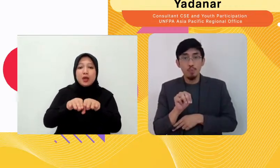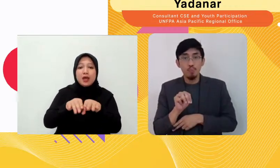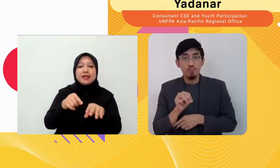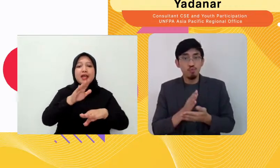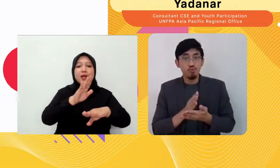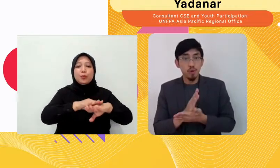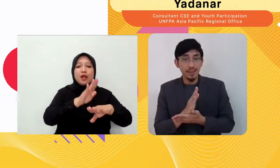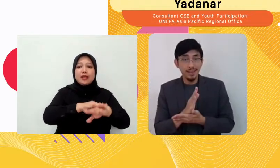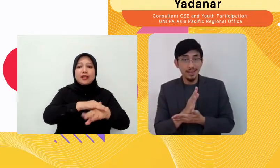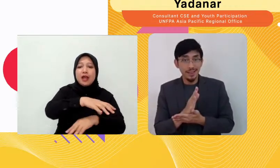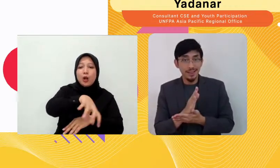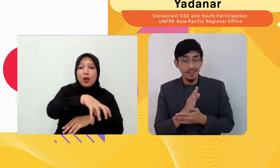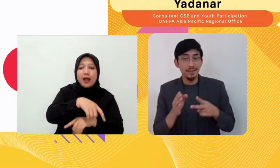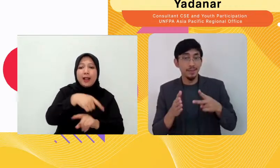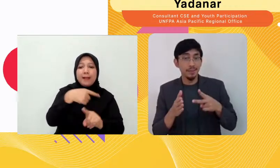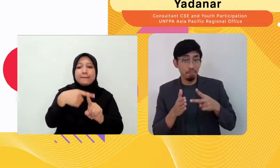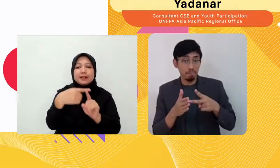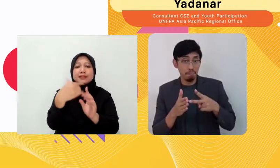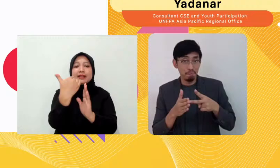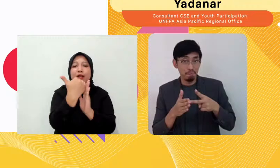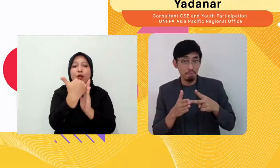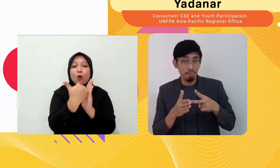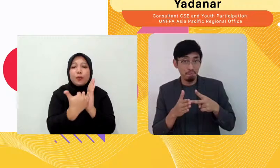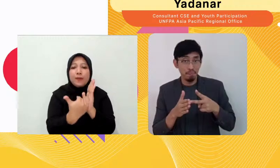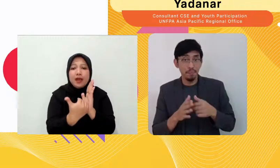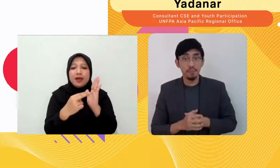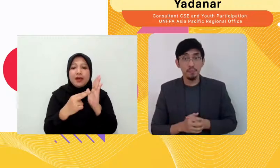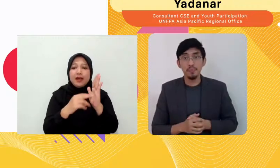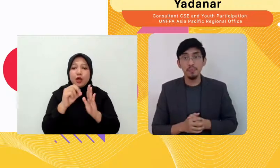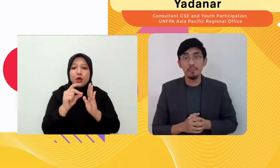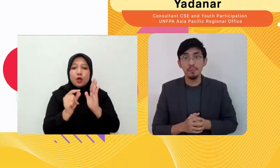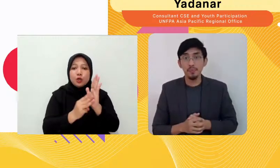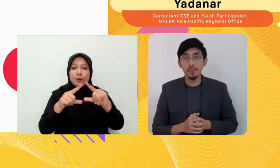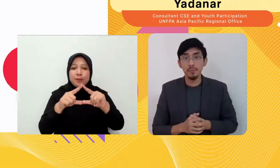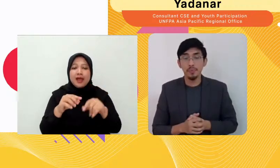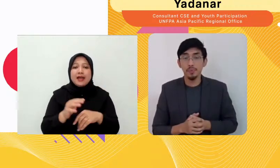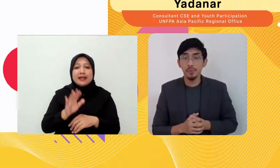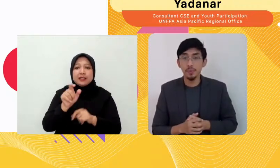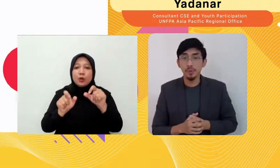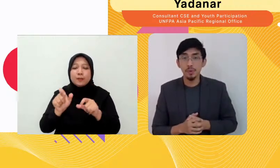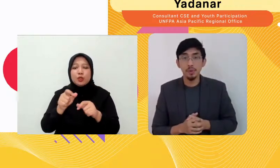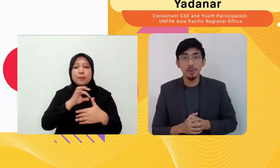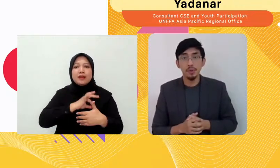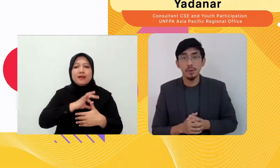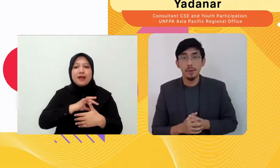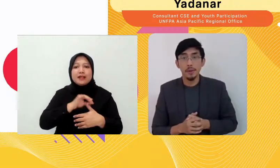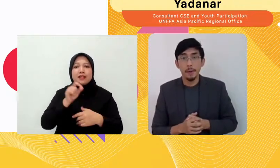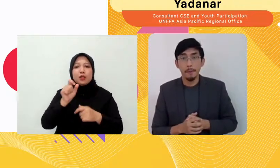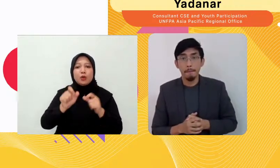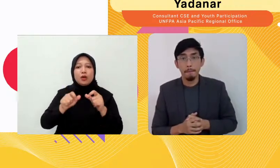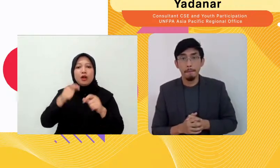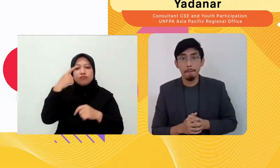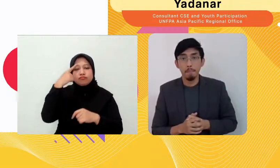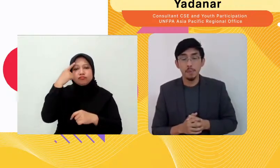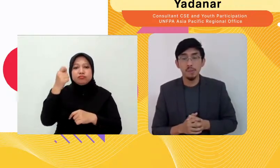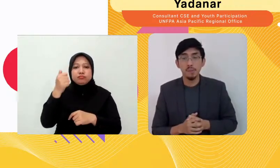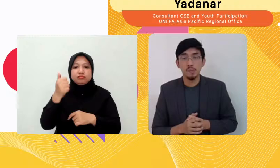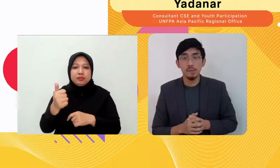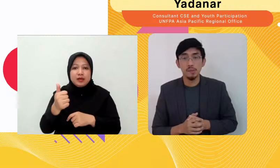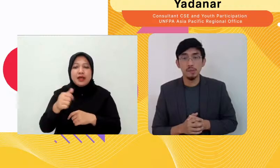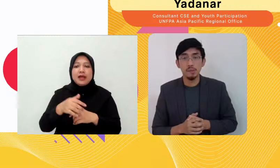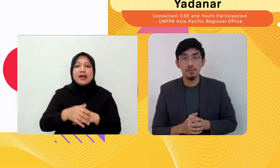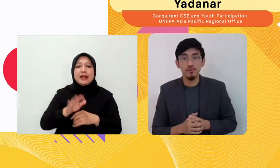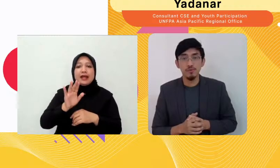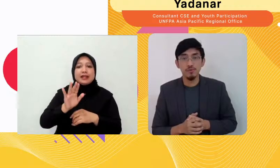the values and belief, because this can affect the acceptability of the DSE content.